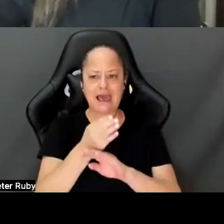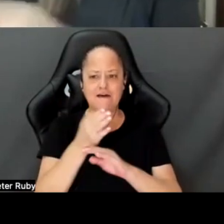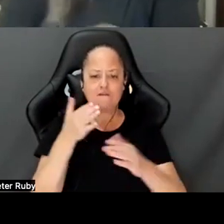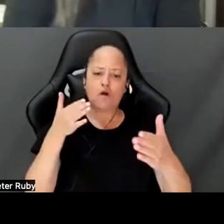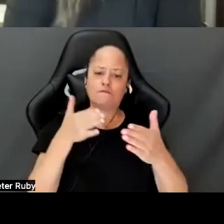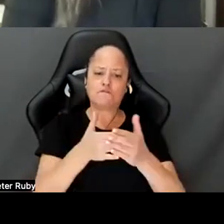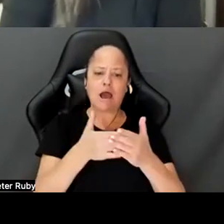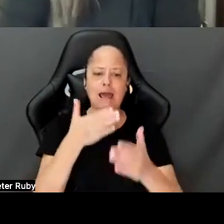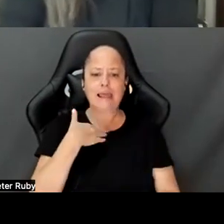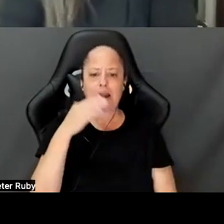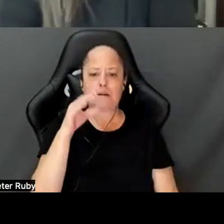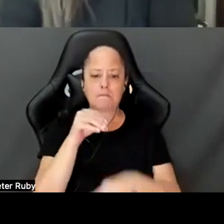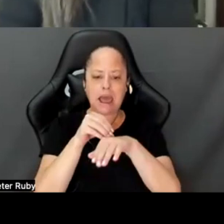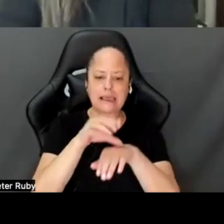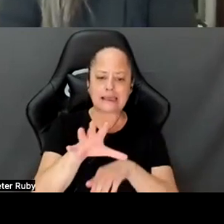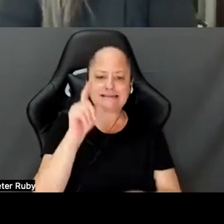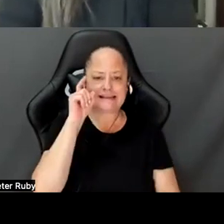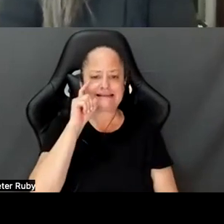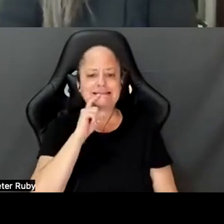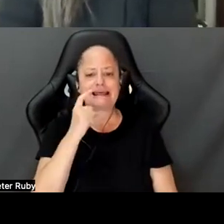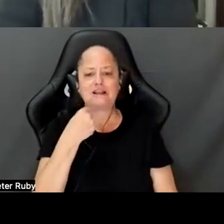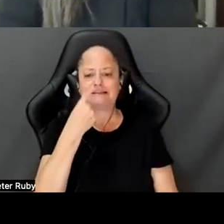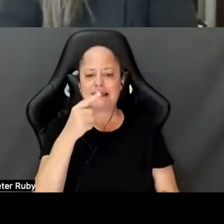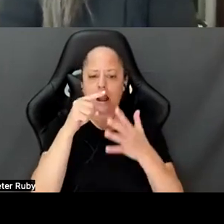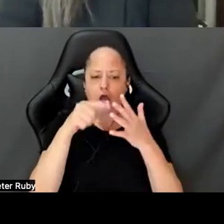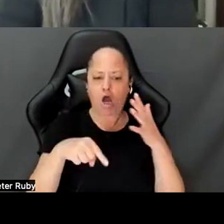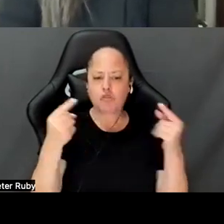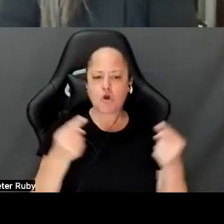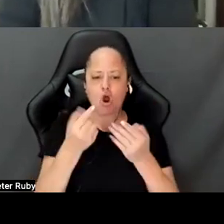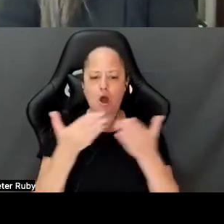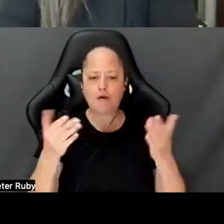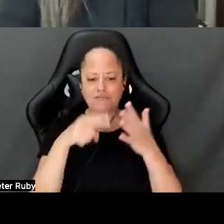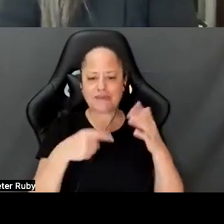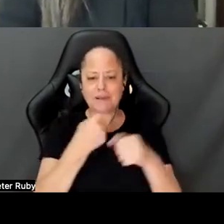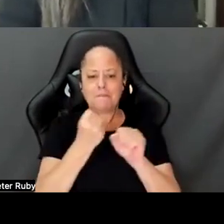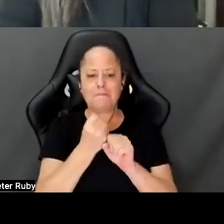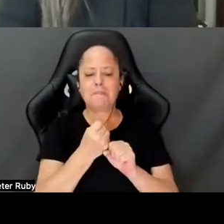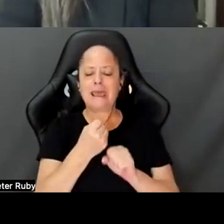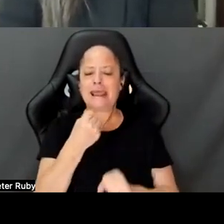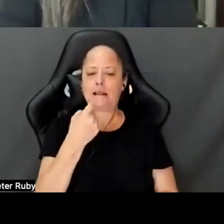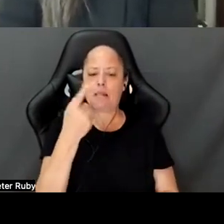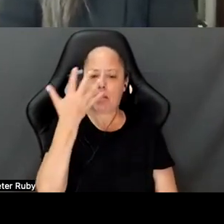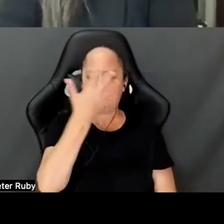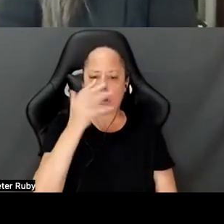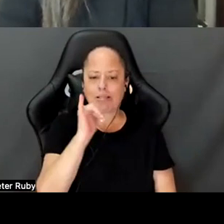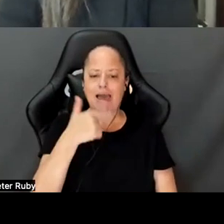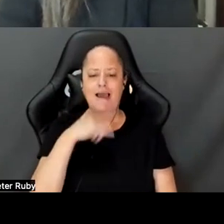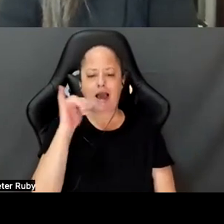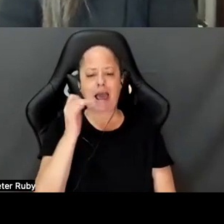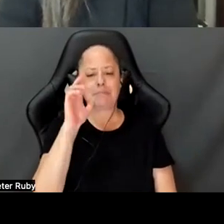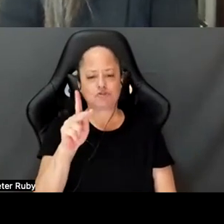consent sexually, and then said a lot of other harmful things and made it look like I was the jerk who was hurting their partner. And it's